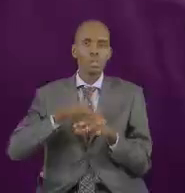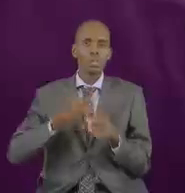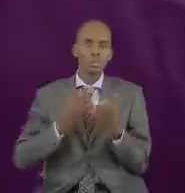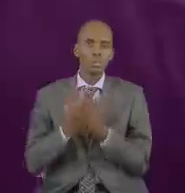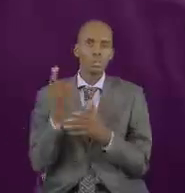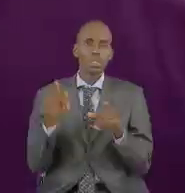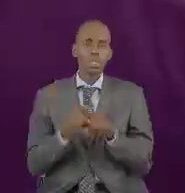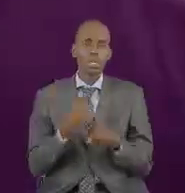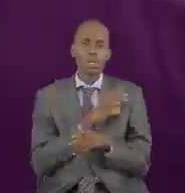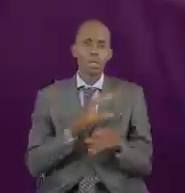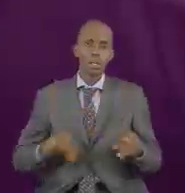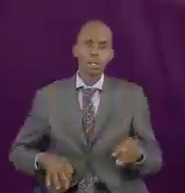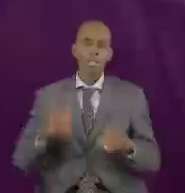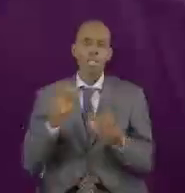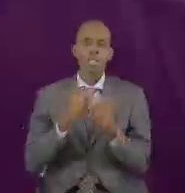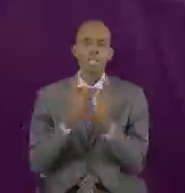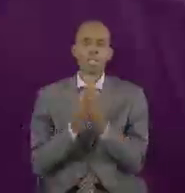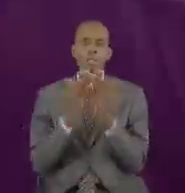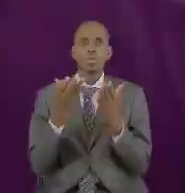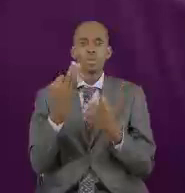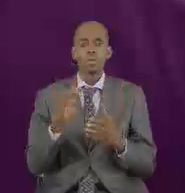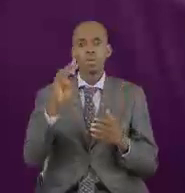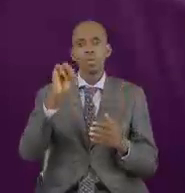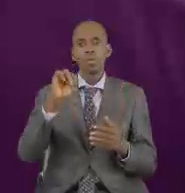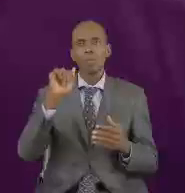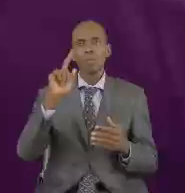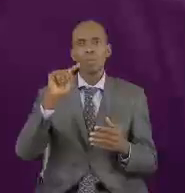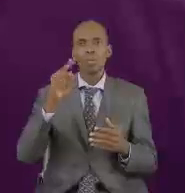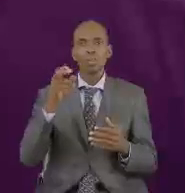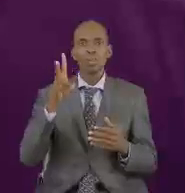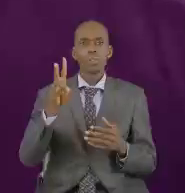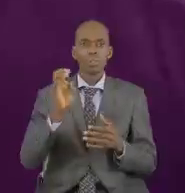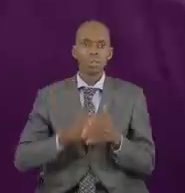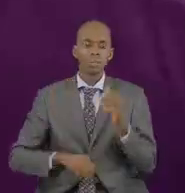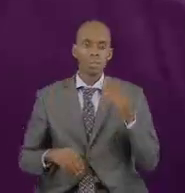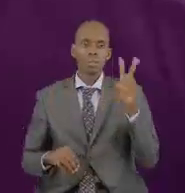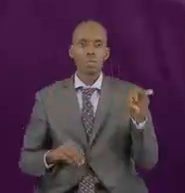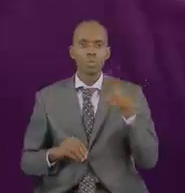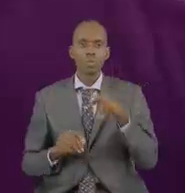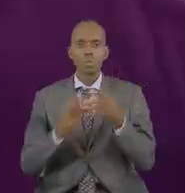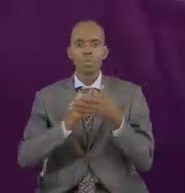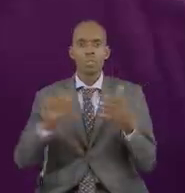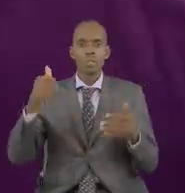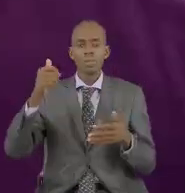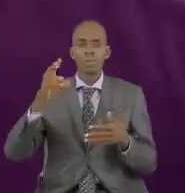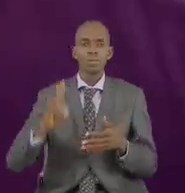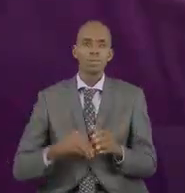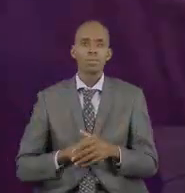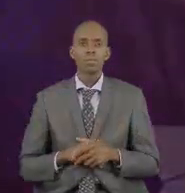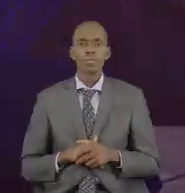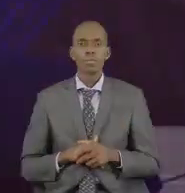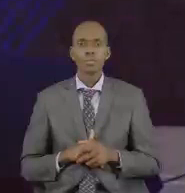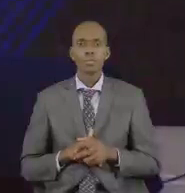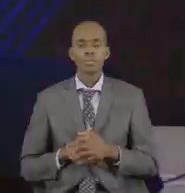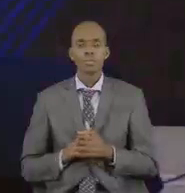22 and reading from verse 16. Matthew 22, verse 16. And they sent out